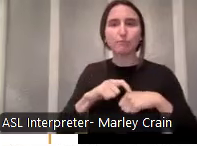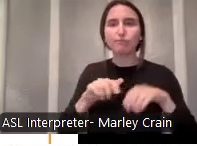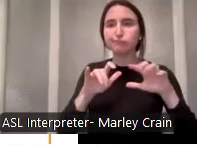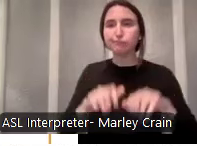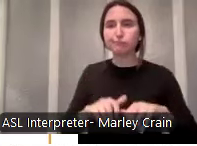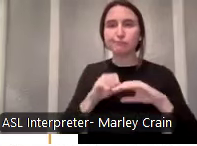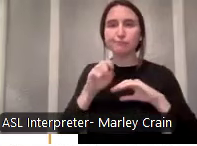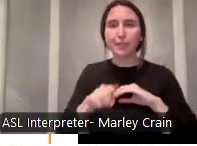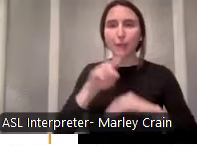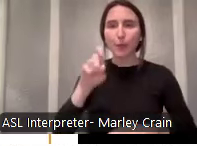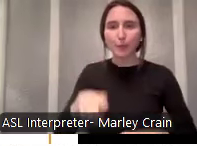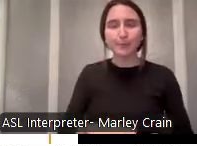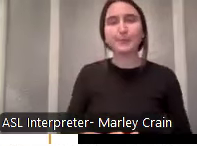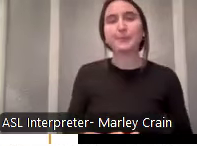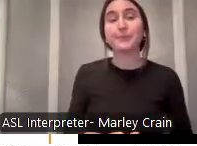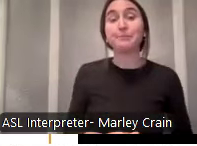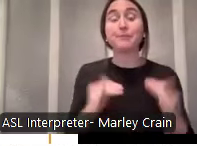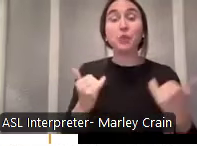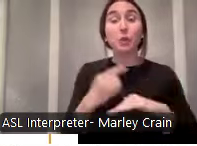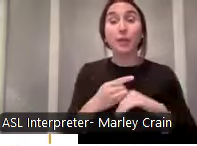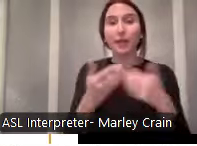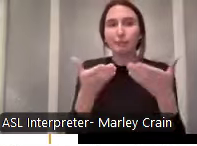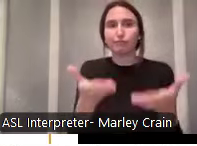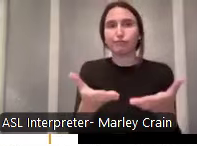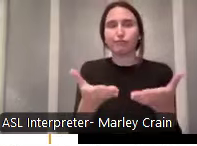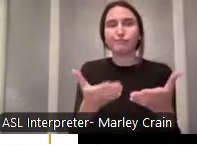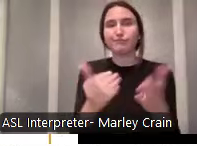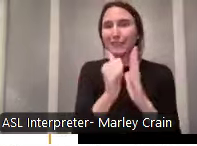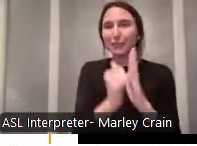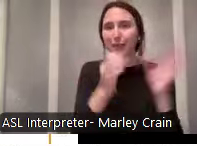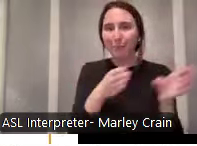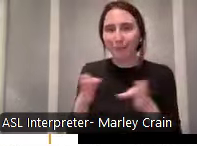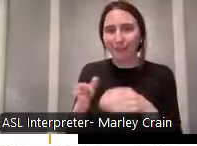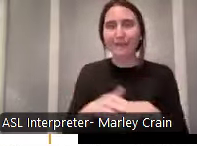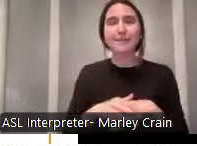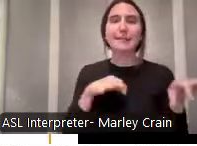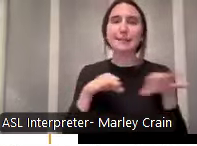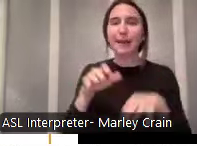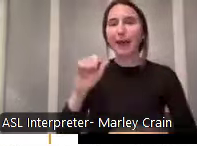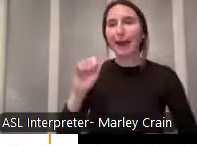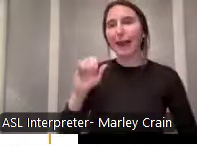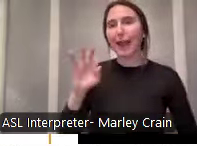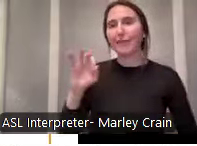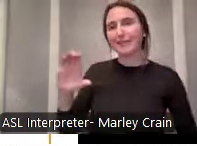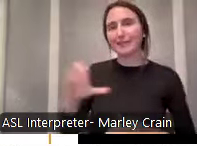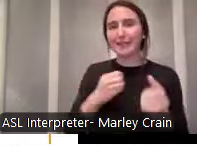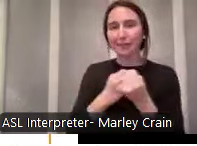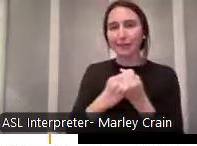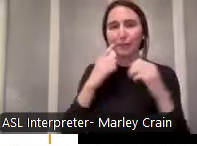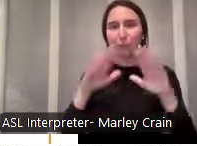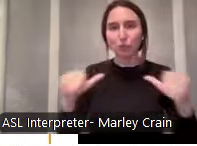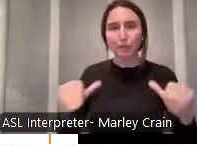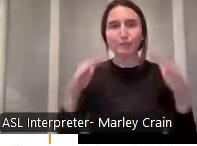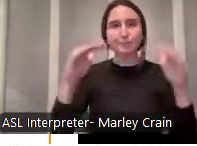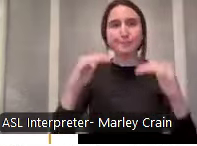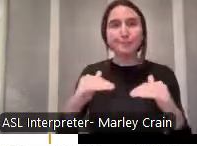So today I'm going to talk about Advocates for Children generally, go through some dates and updates this school year, talk about